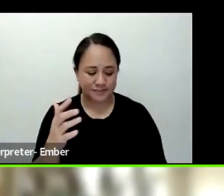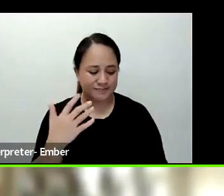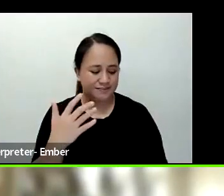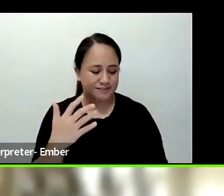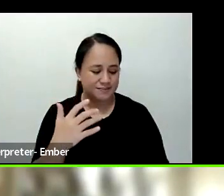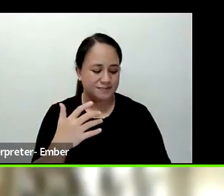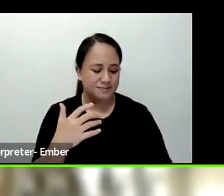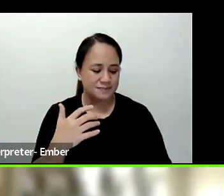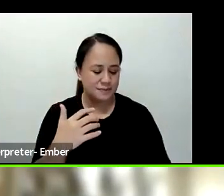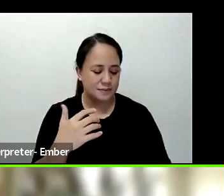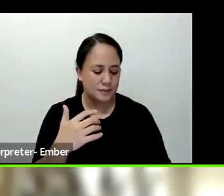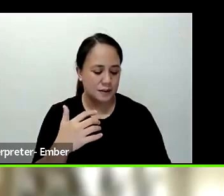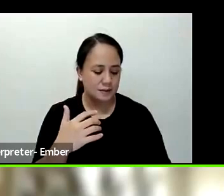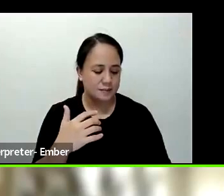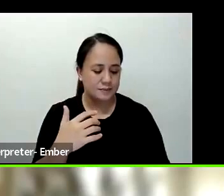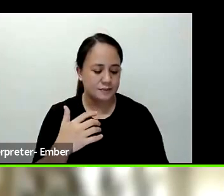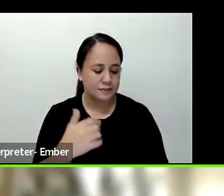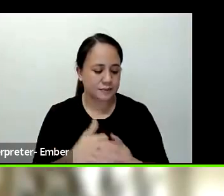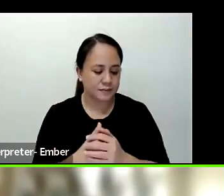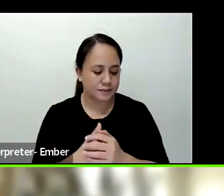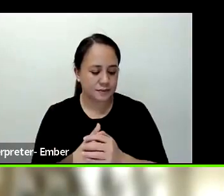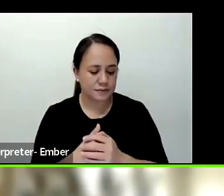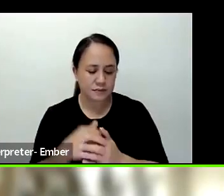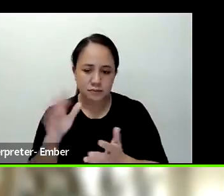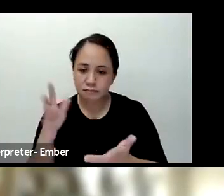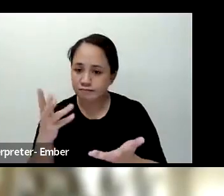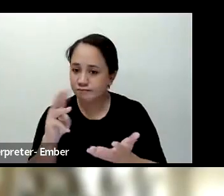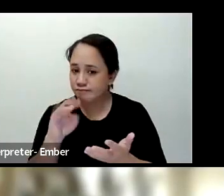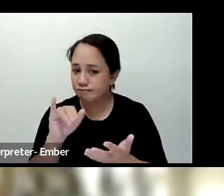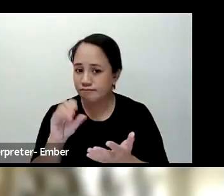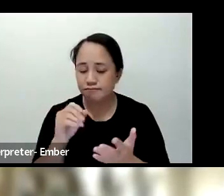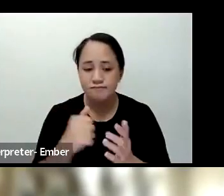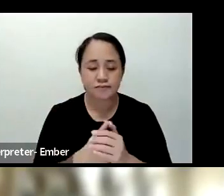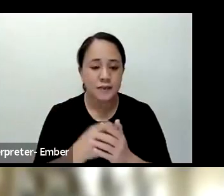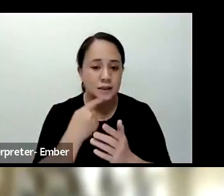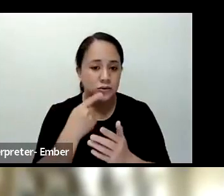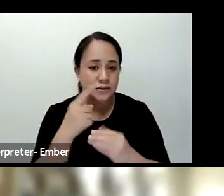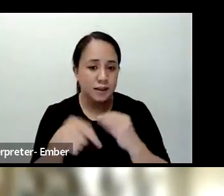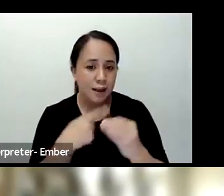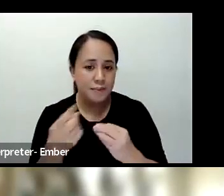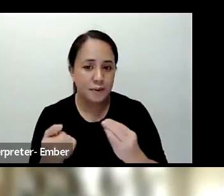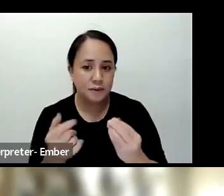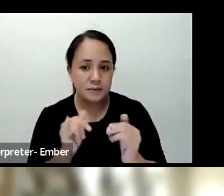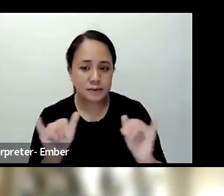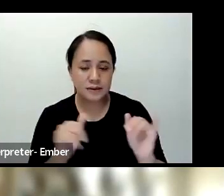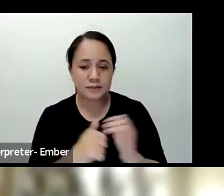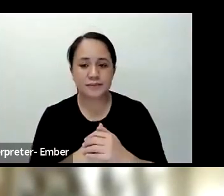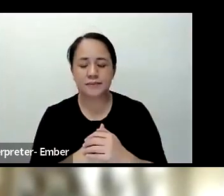Doc GP. Miko, can you say something about this also?